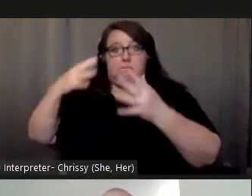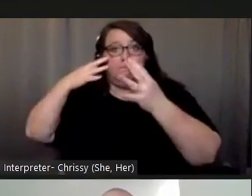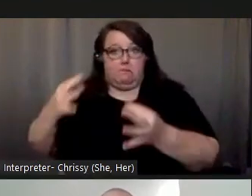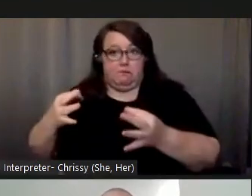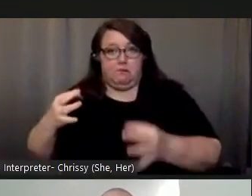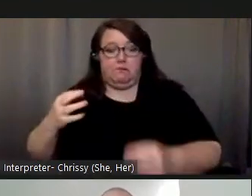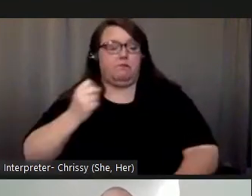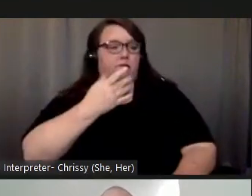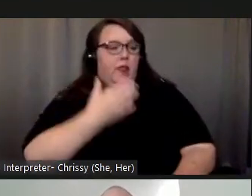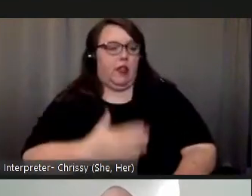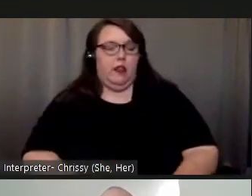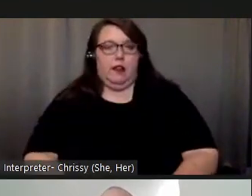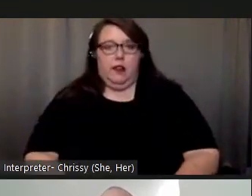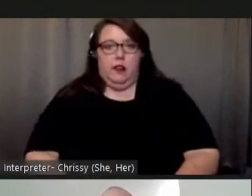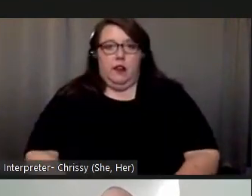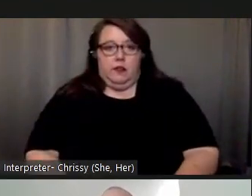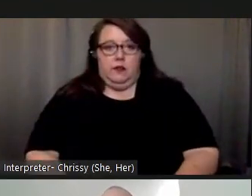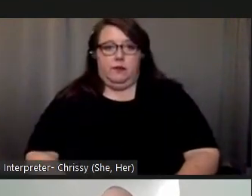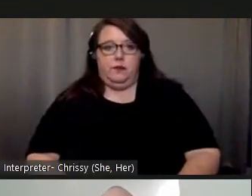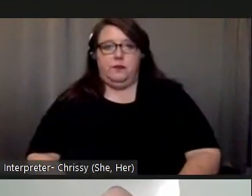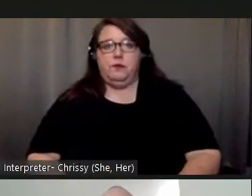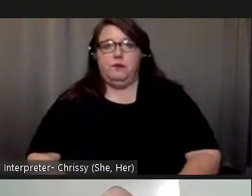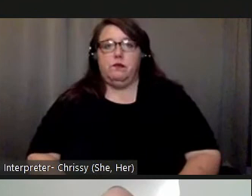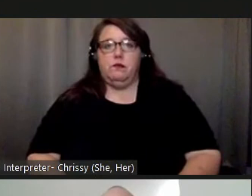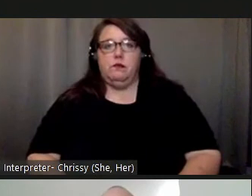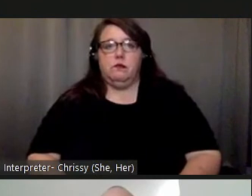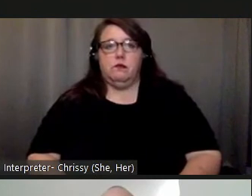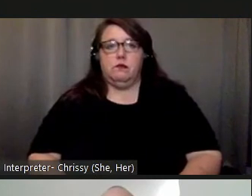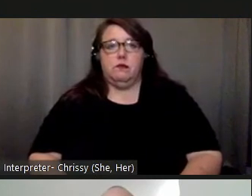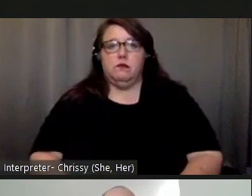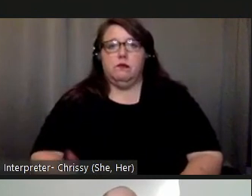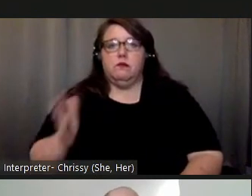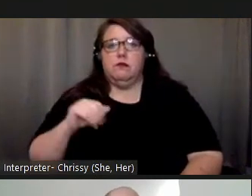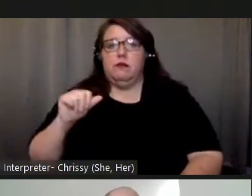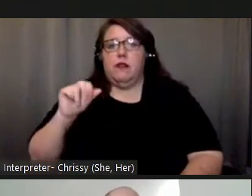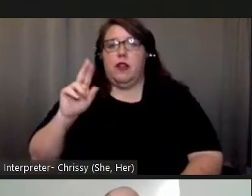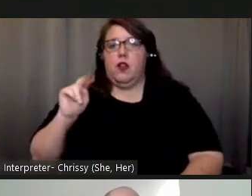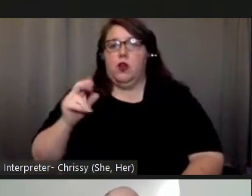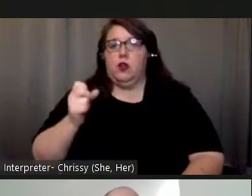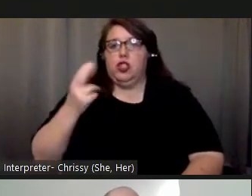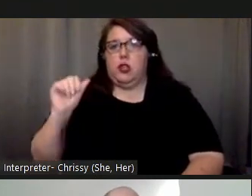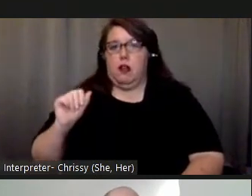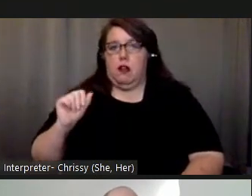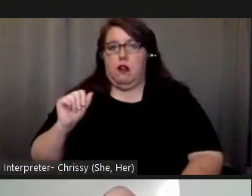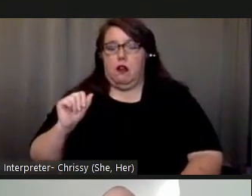Okay, thank you. Great, thank you. Anusha, we'll take it over to you.